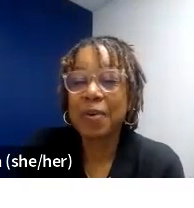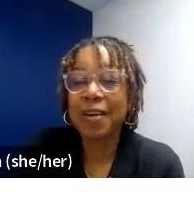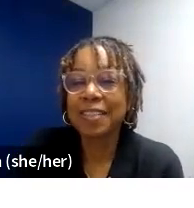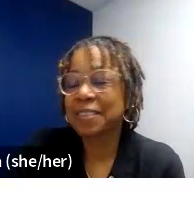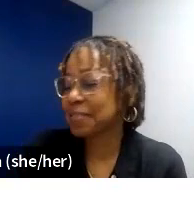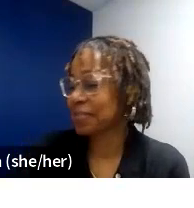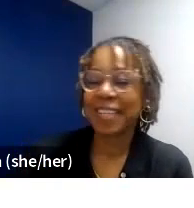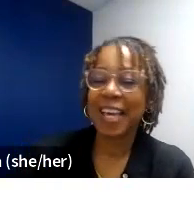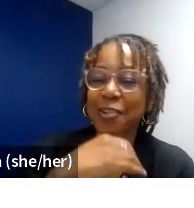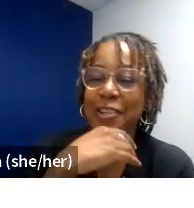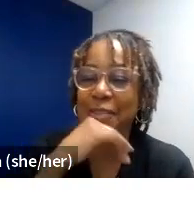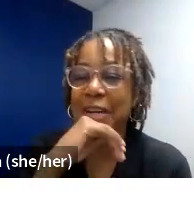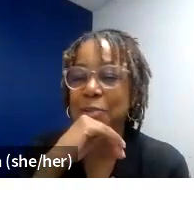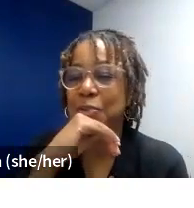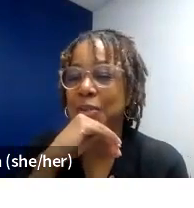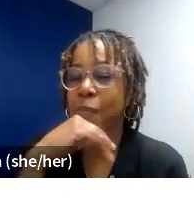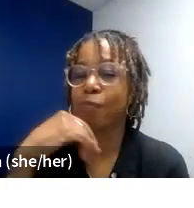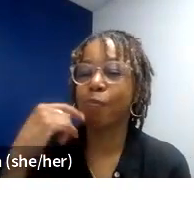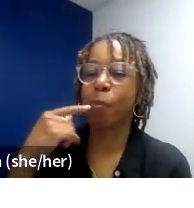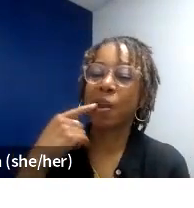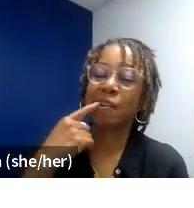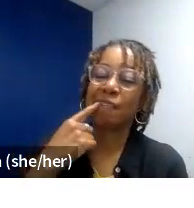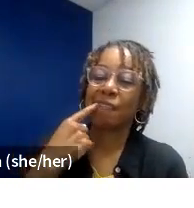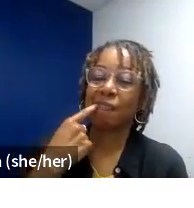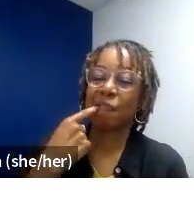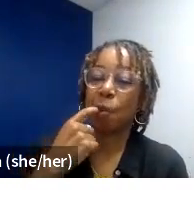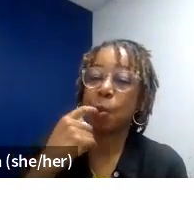Wanda, hey Wanda. Hey girl, how you doing?